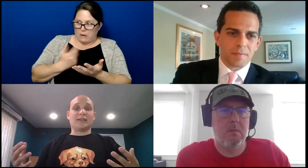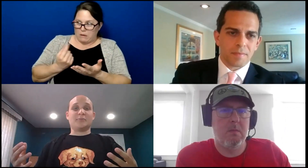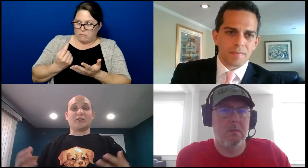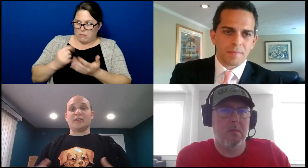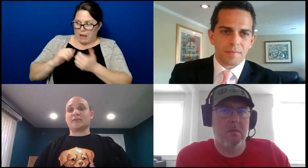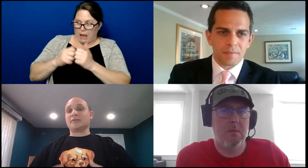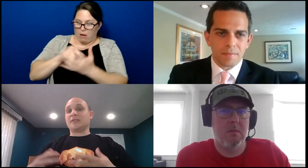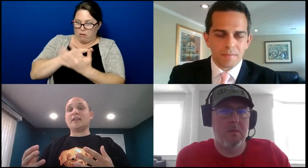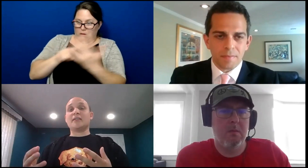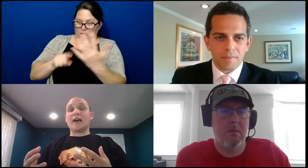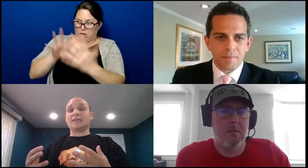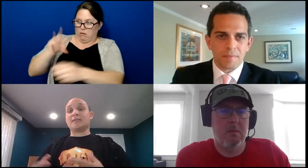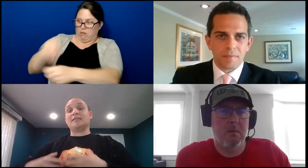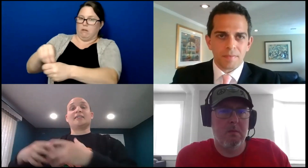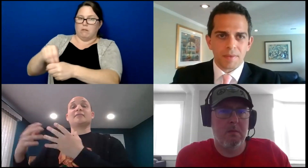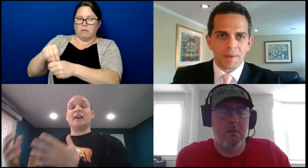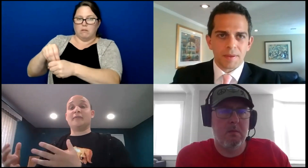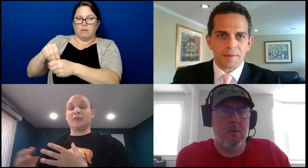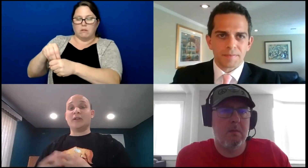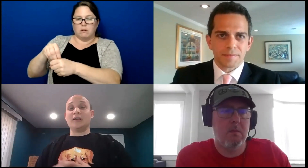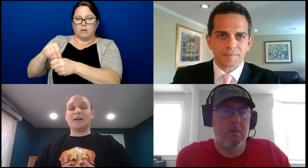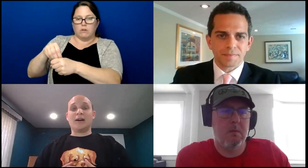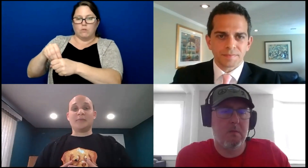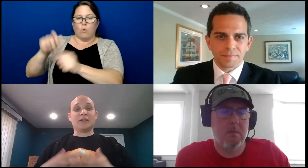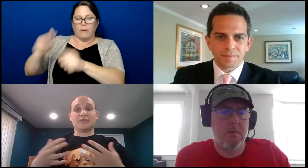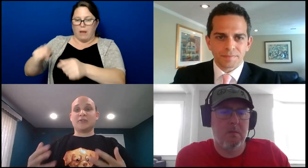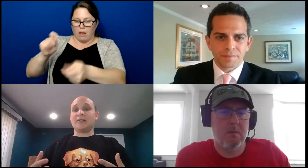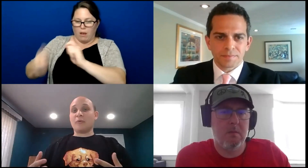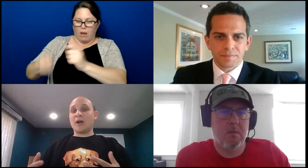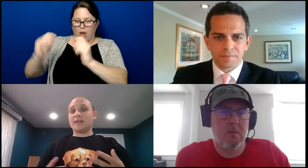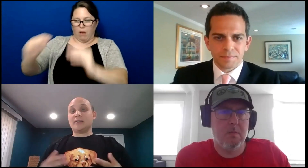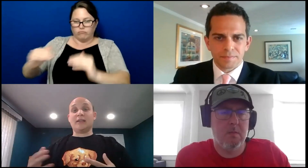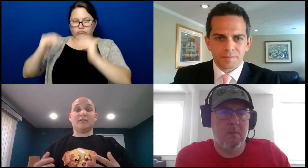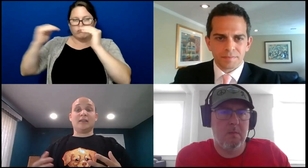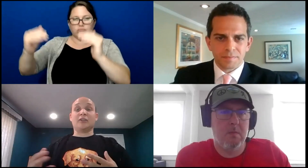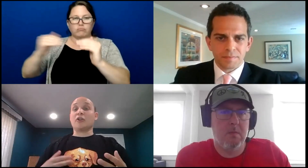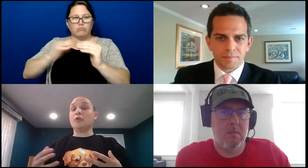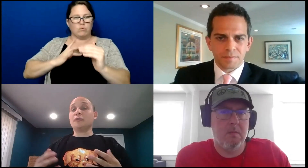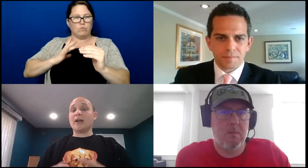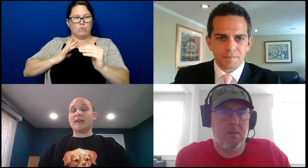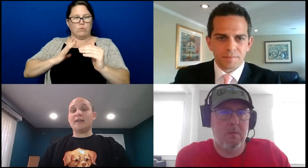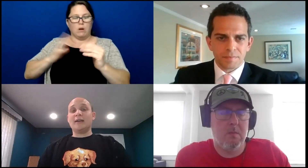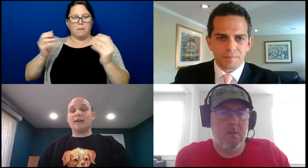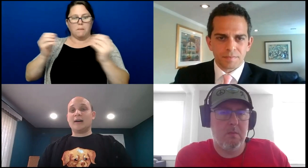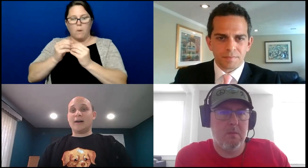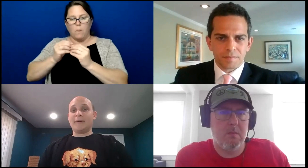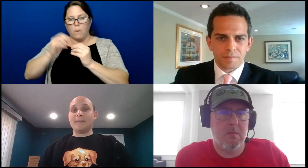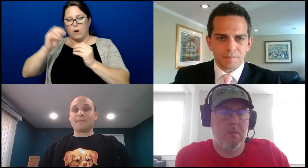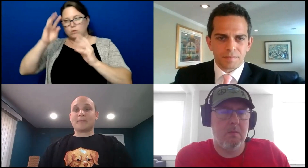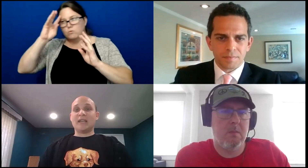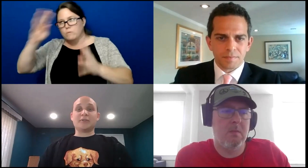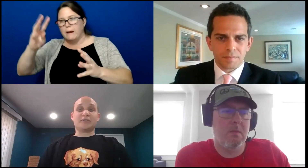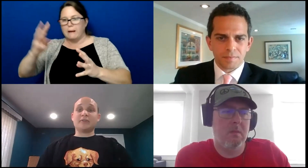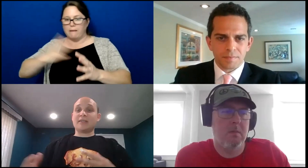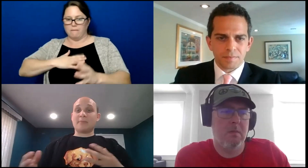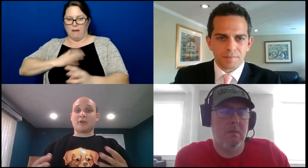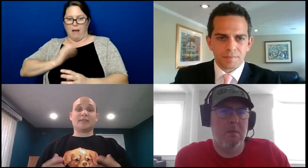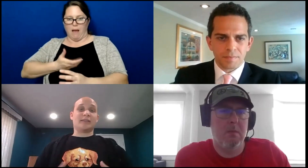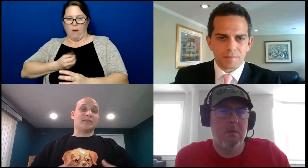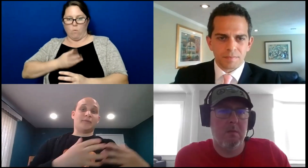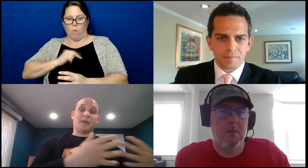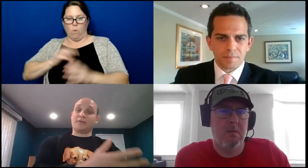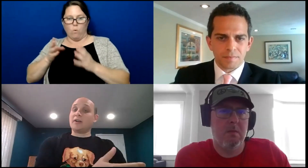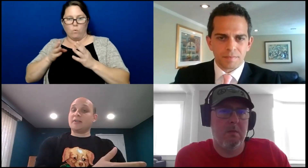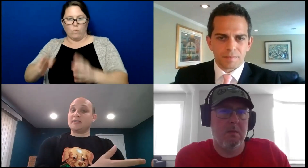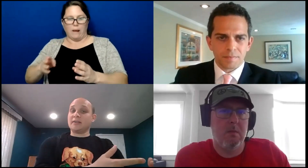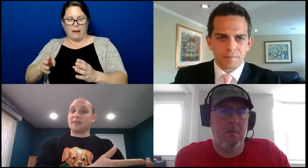bolster that experience, or to take that to the next level in a creative way, in our own way? And so it's really that